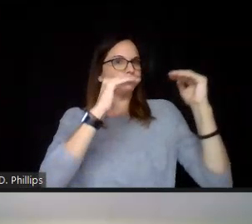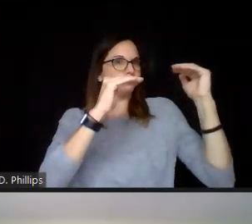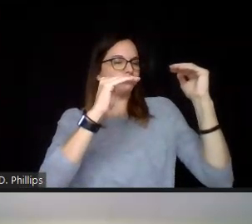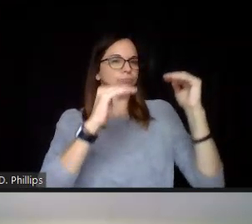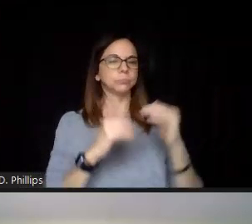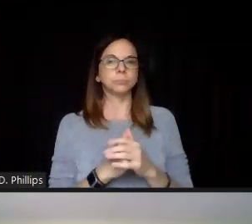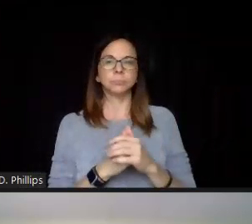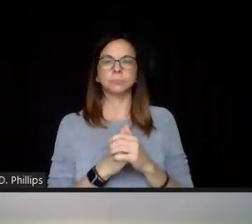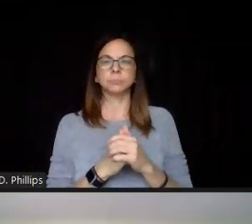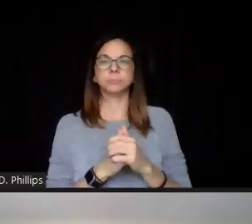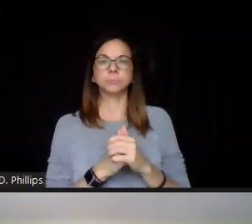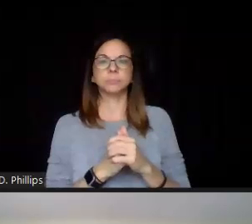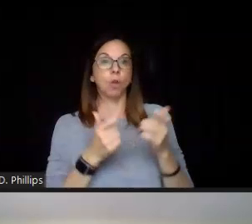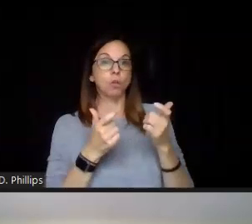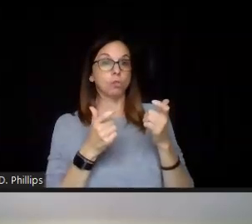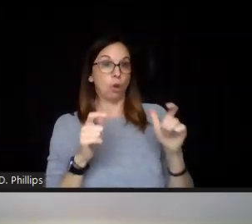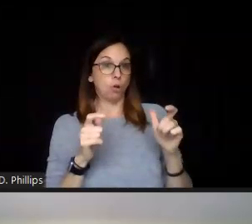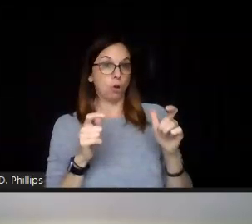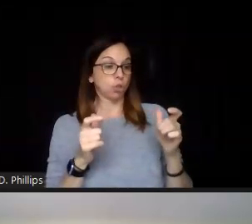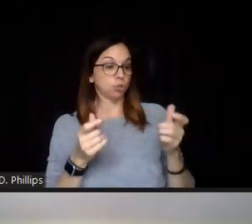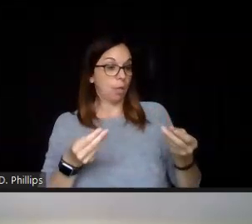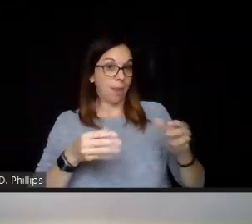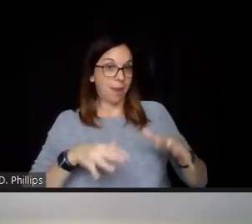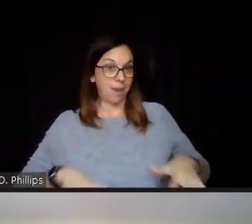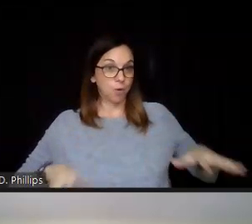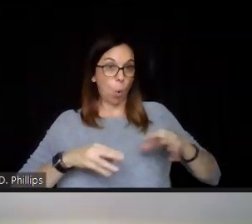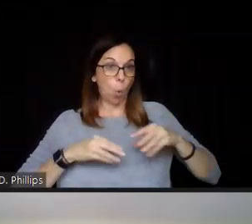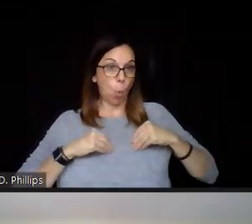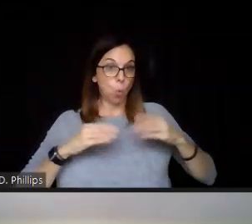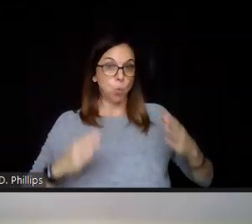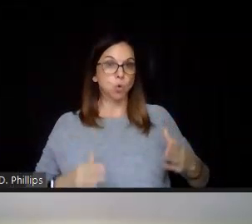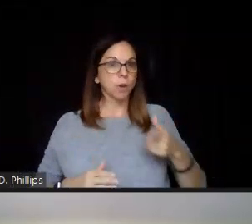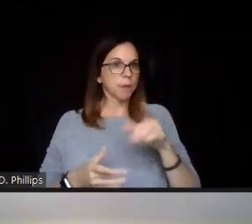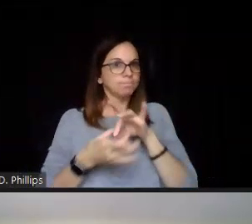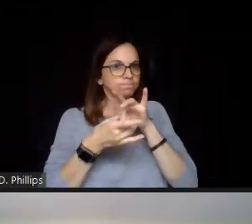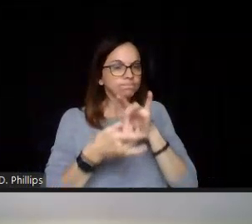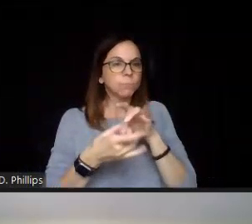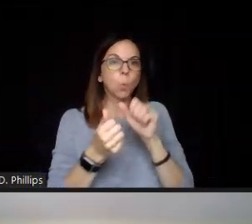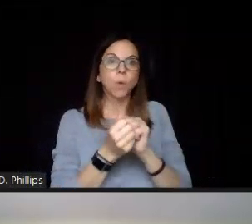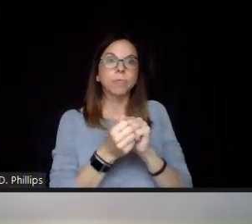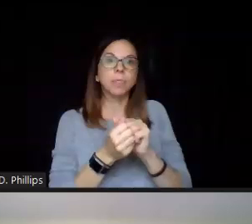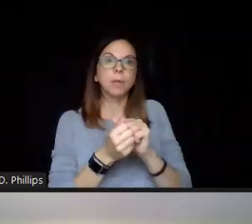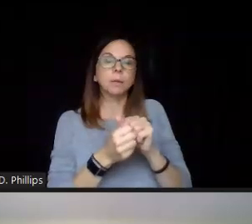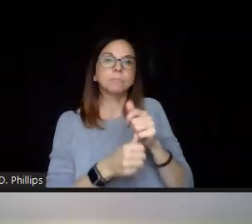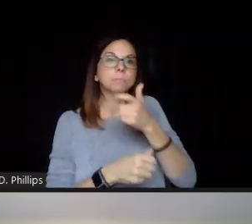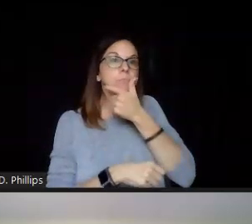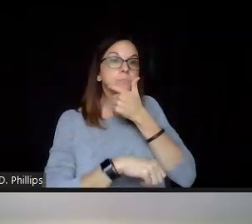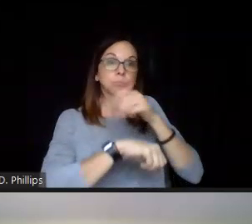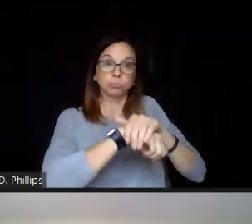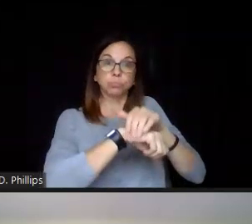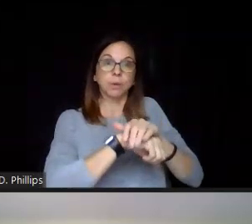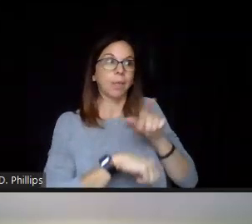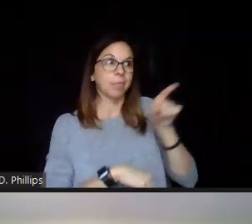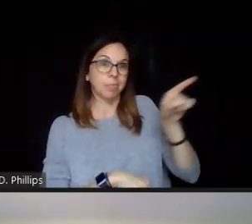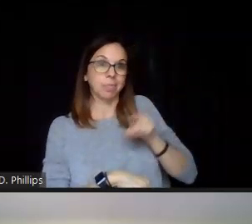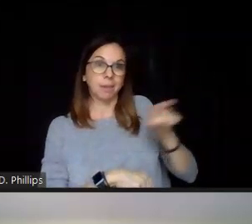The large landowners retained very close ties with Great Britain. That's their trading